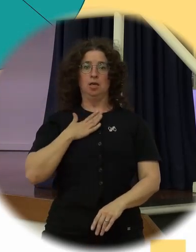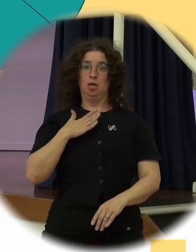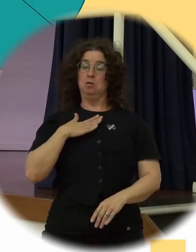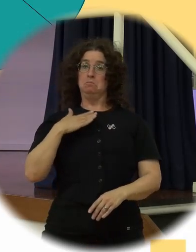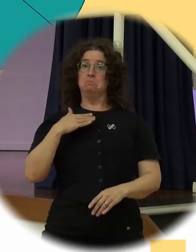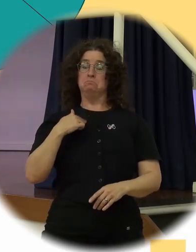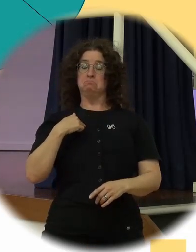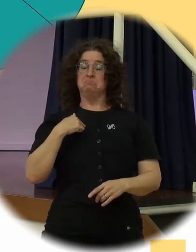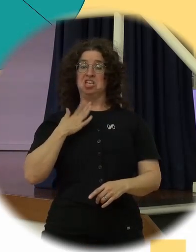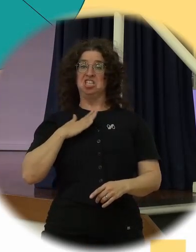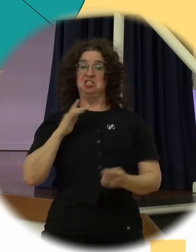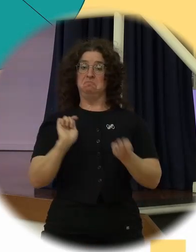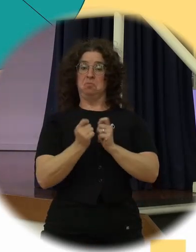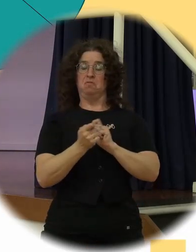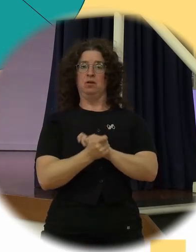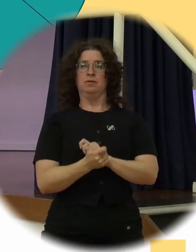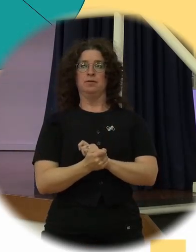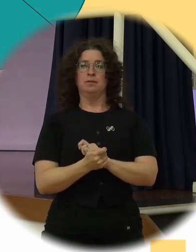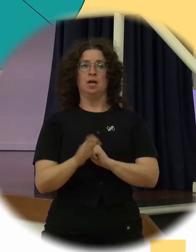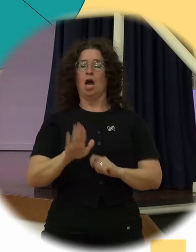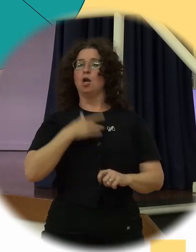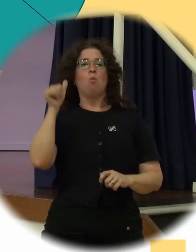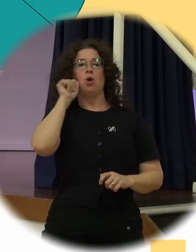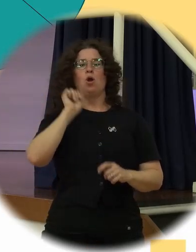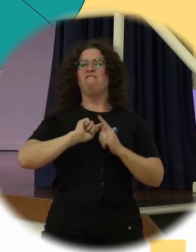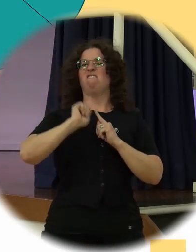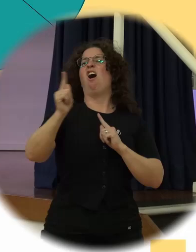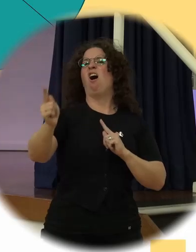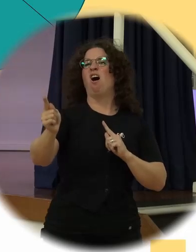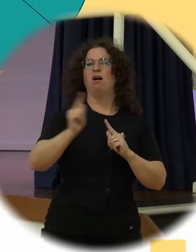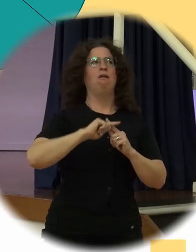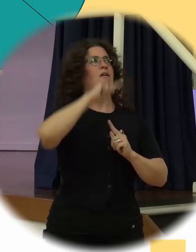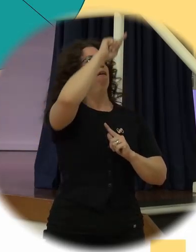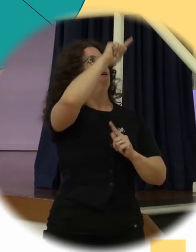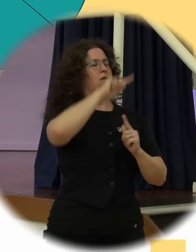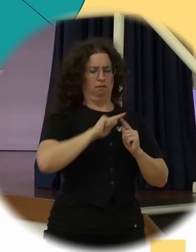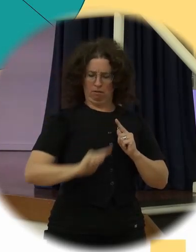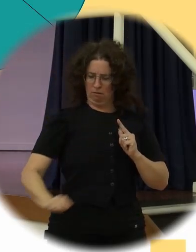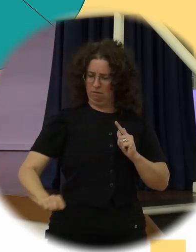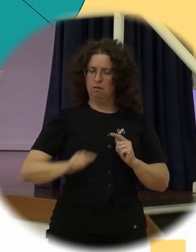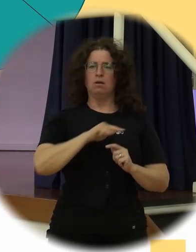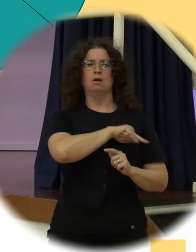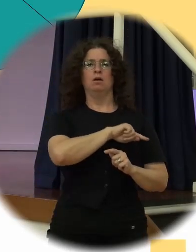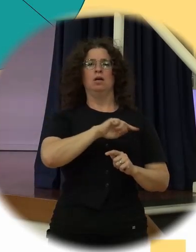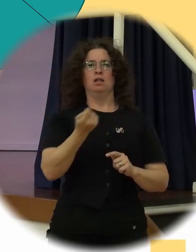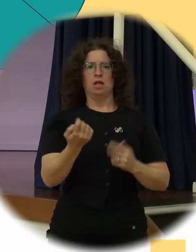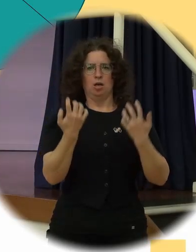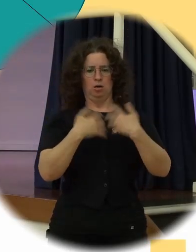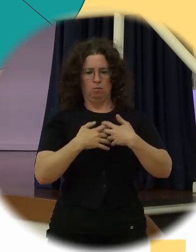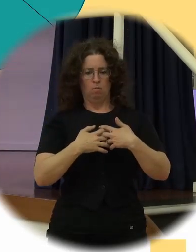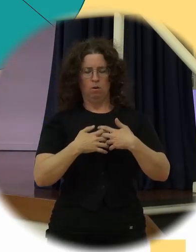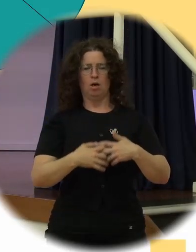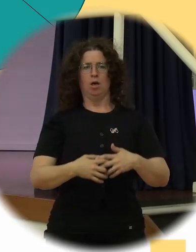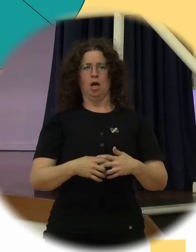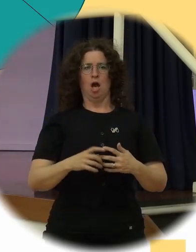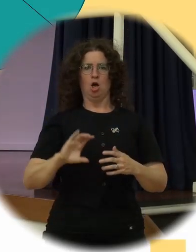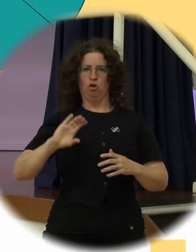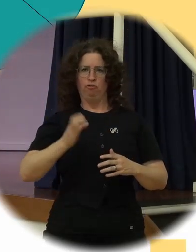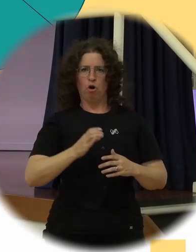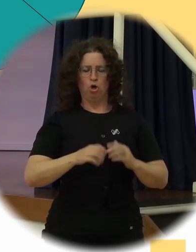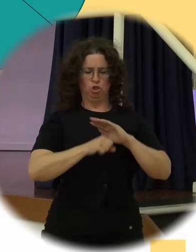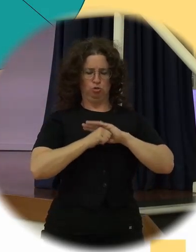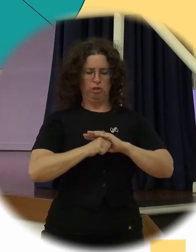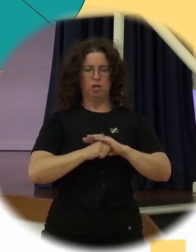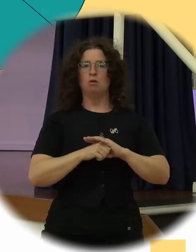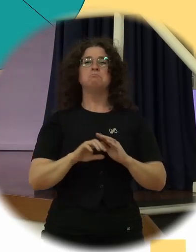one. I realized that instead of just telling me how far away I am and I'll figure out how much force and pressure and stuff I need to do, why not